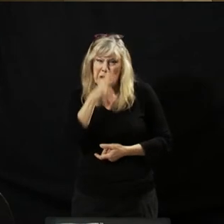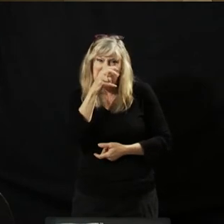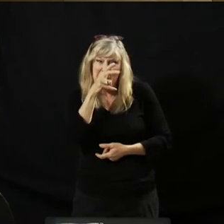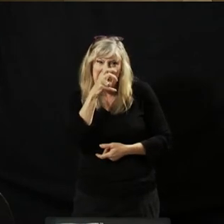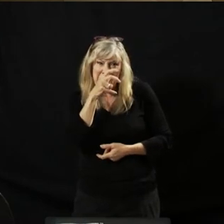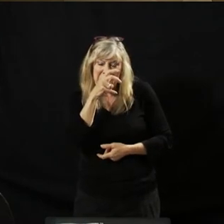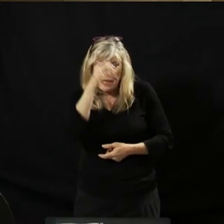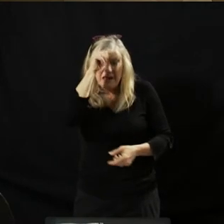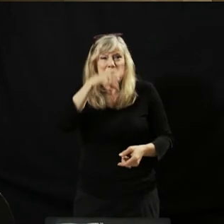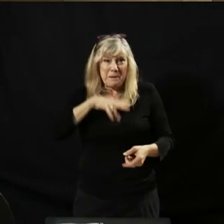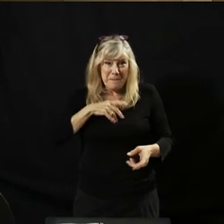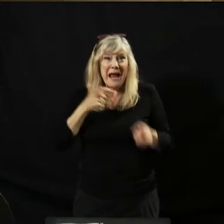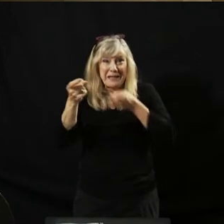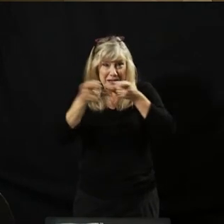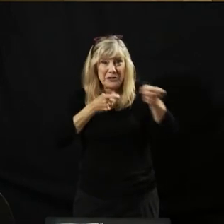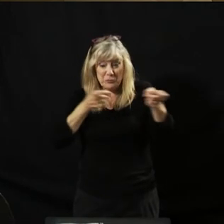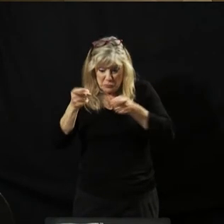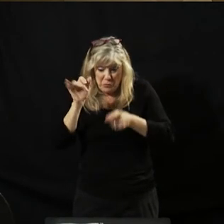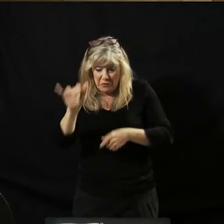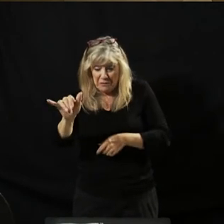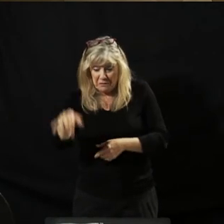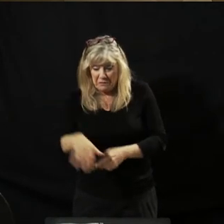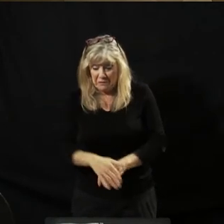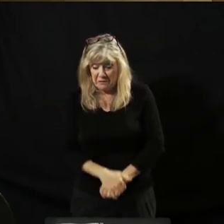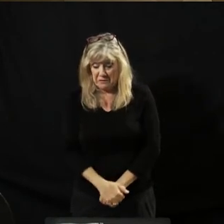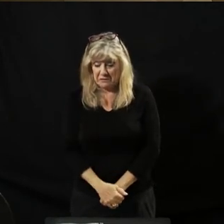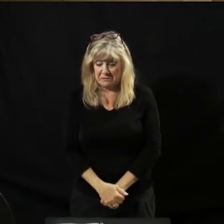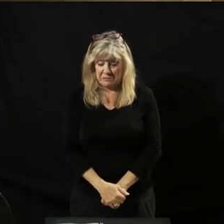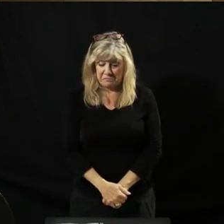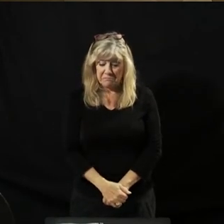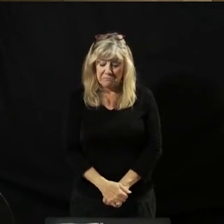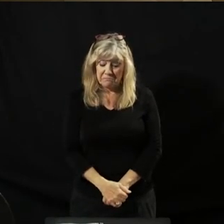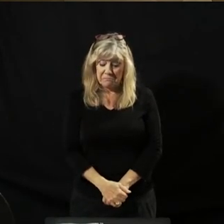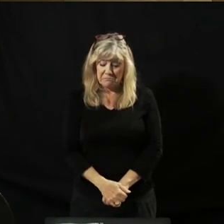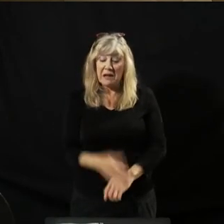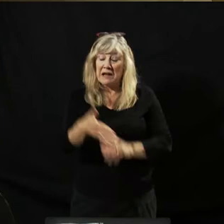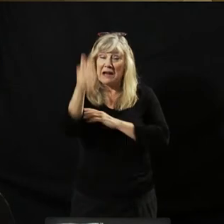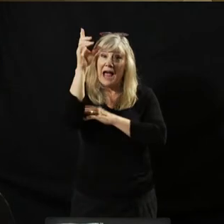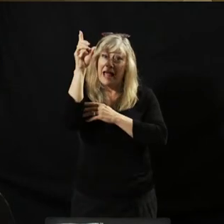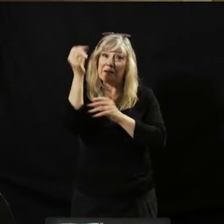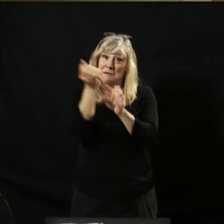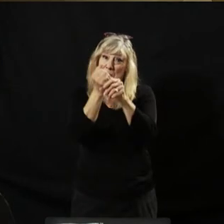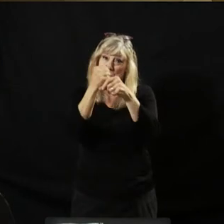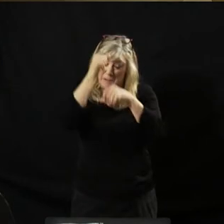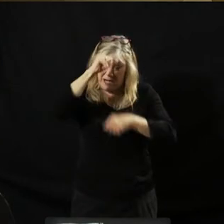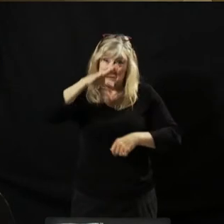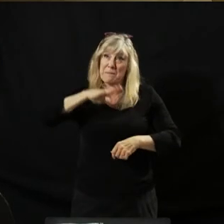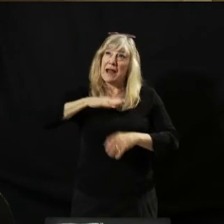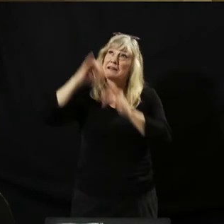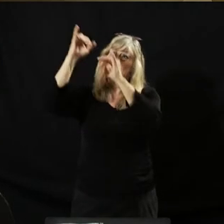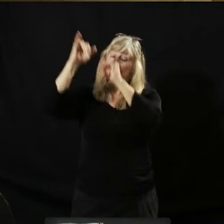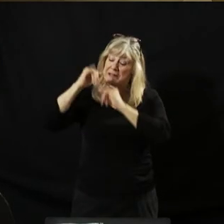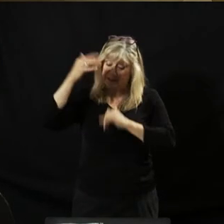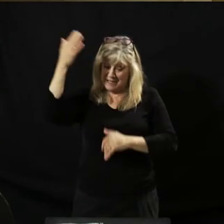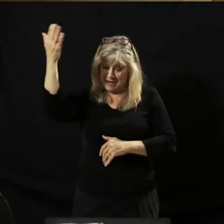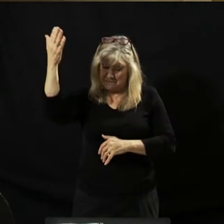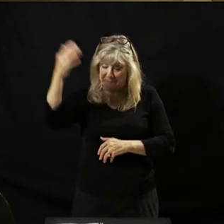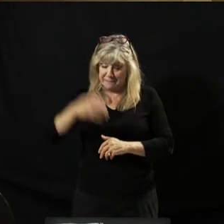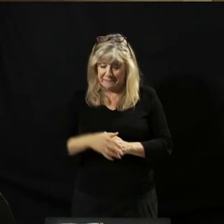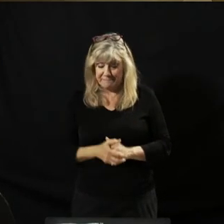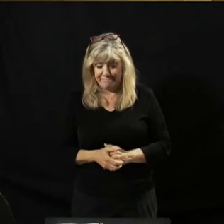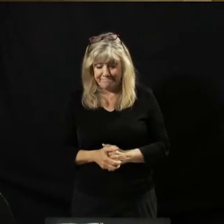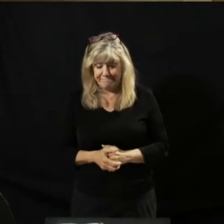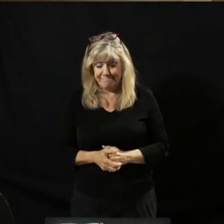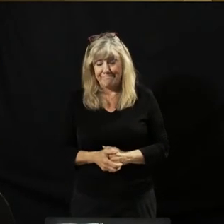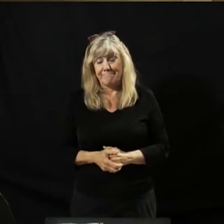the creatures that crawl on the ground." God created man in his image. In the image of God,